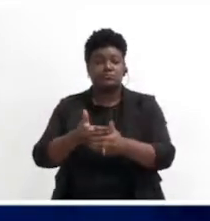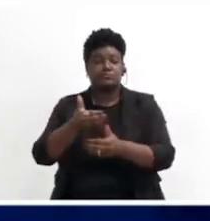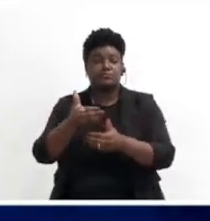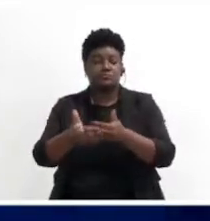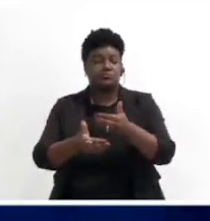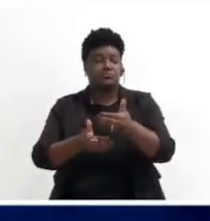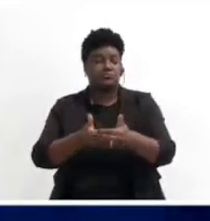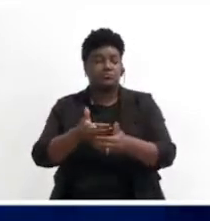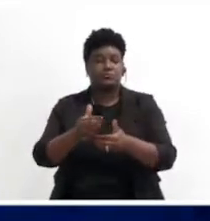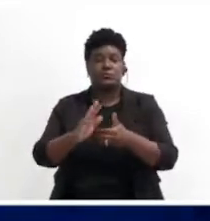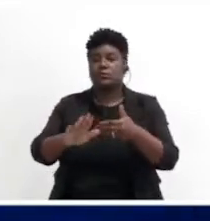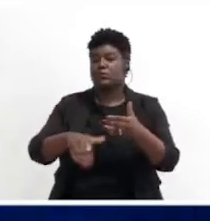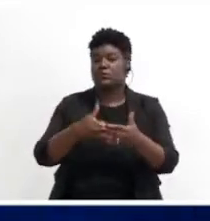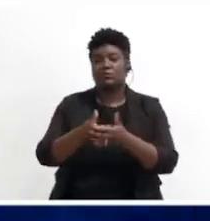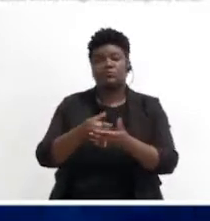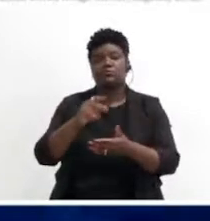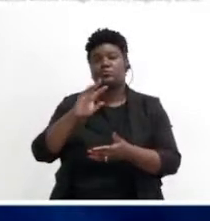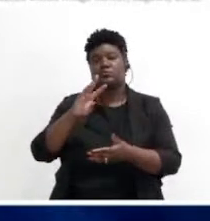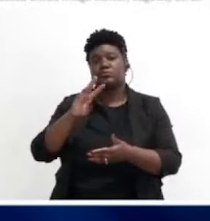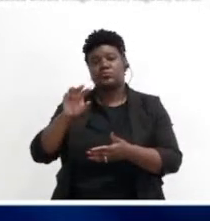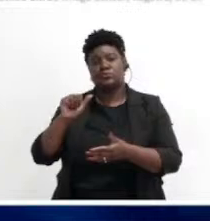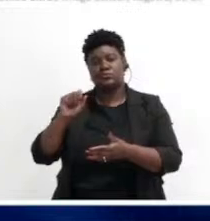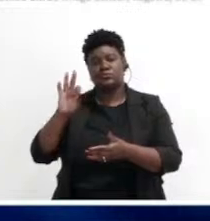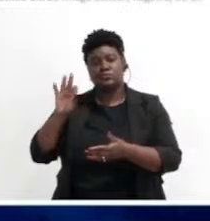bonded together.